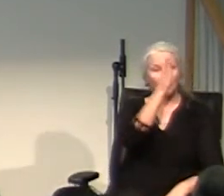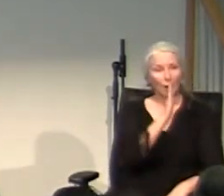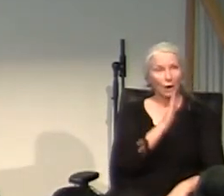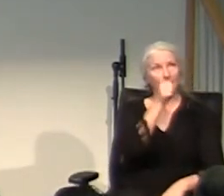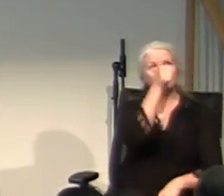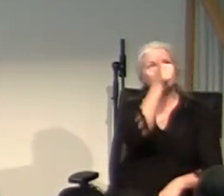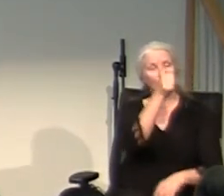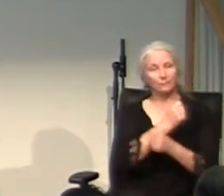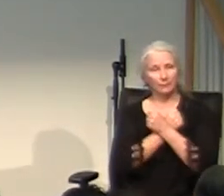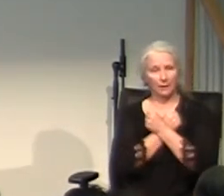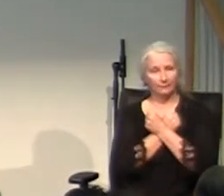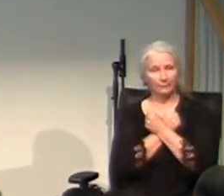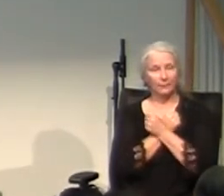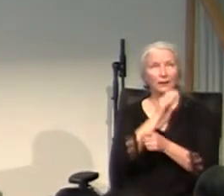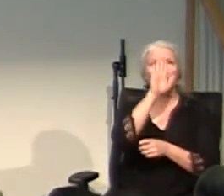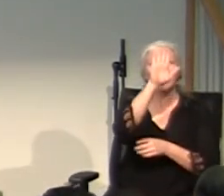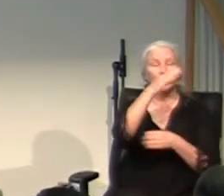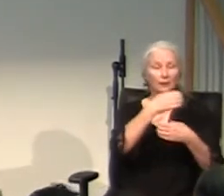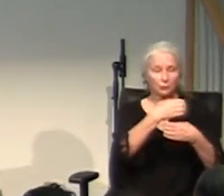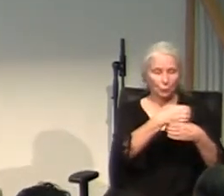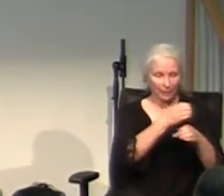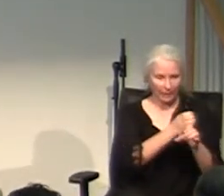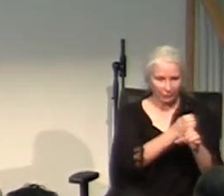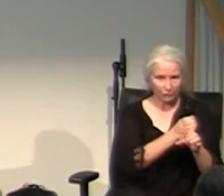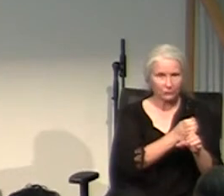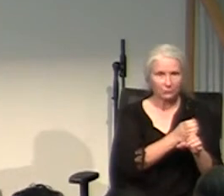love. His creation